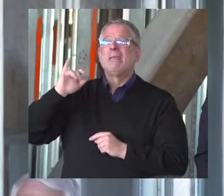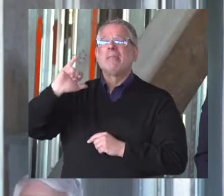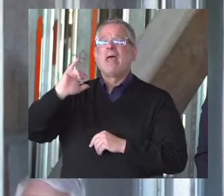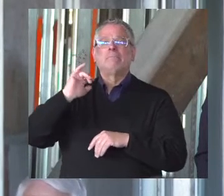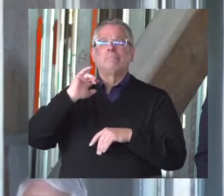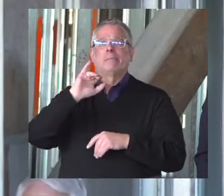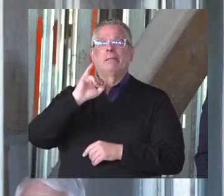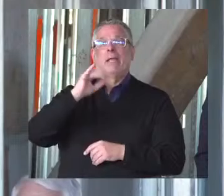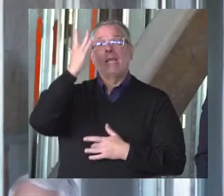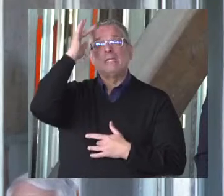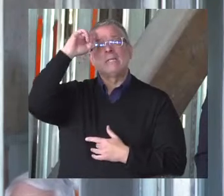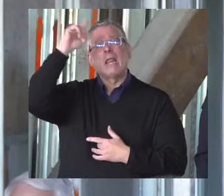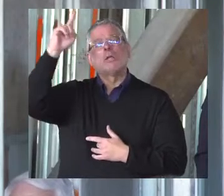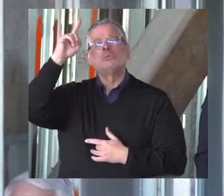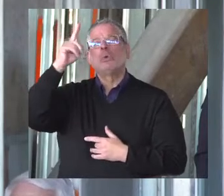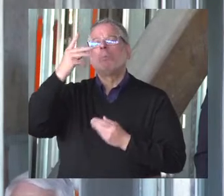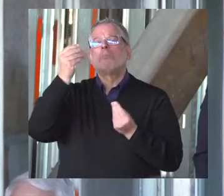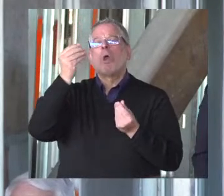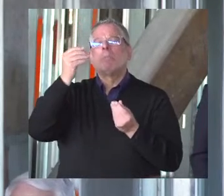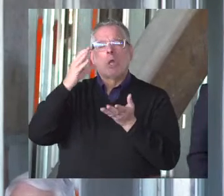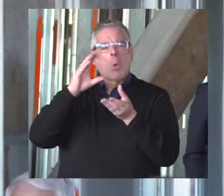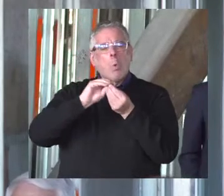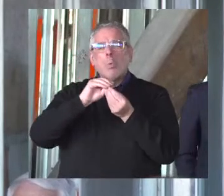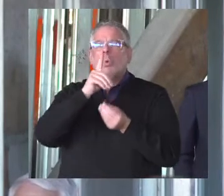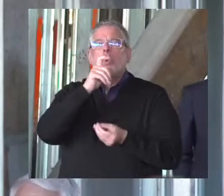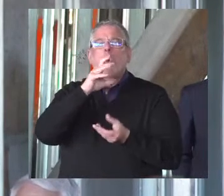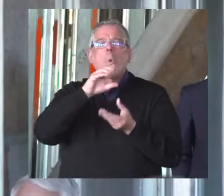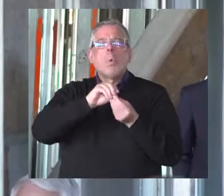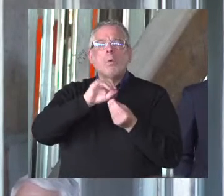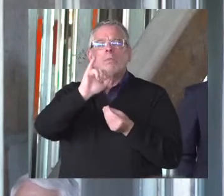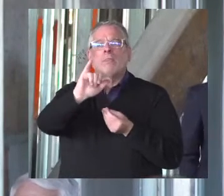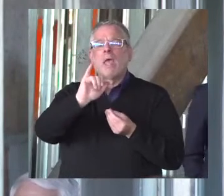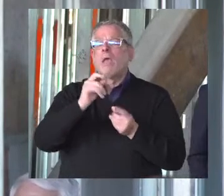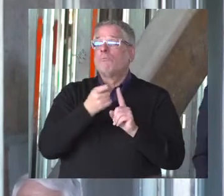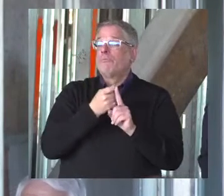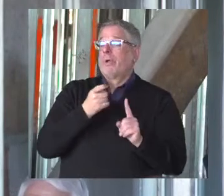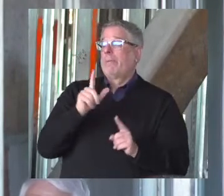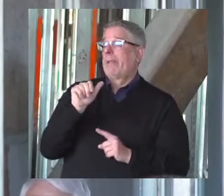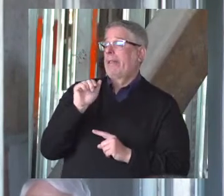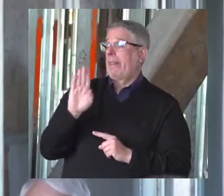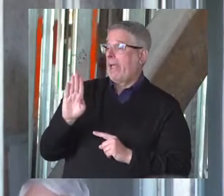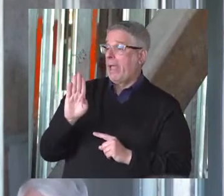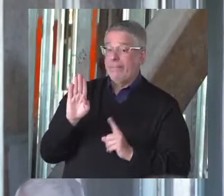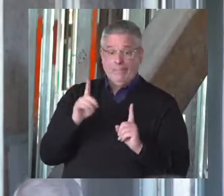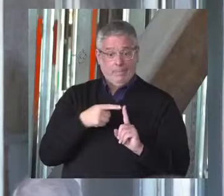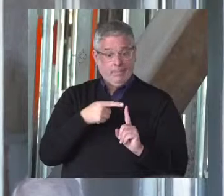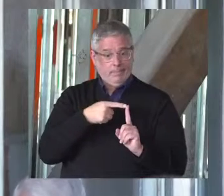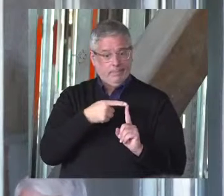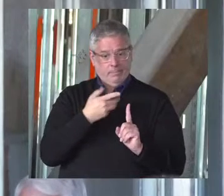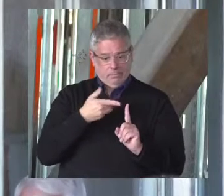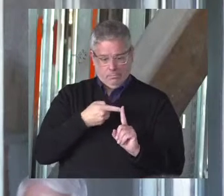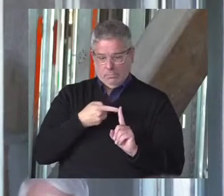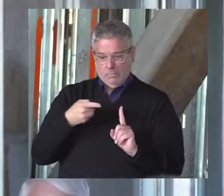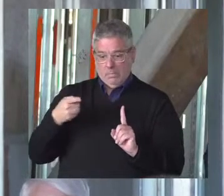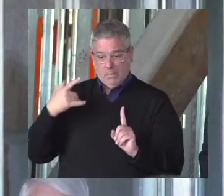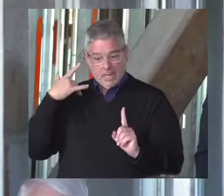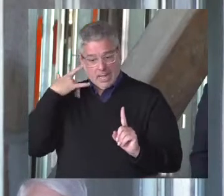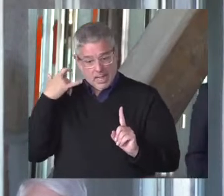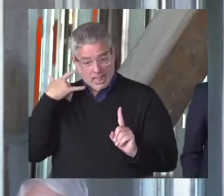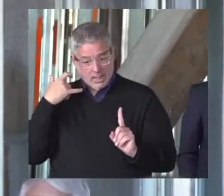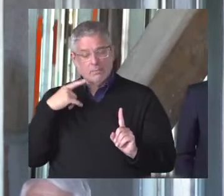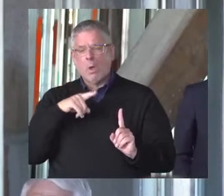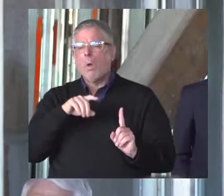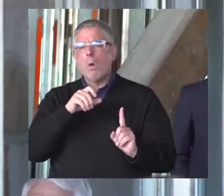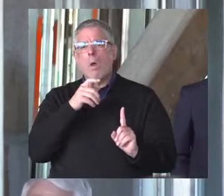talking about this notion of translational opportunities, taking from the lab and making sure that California